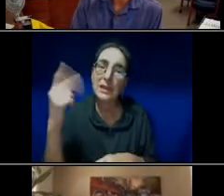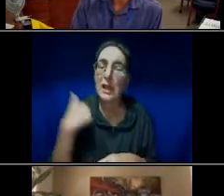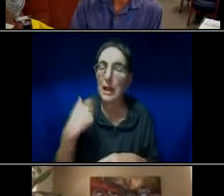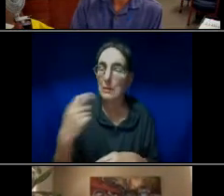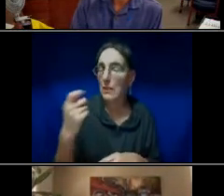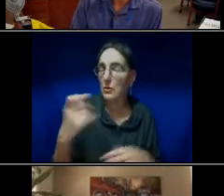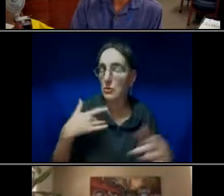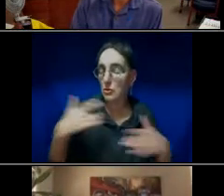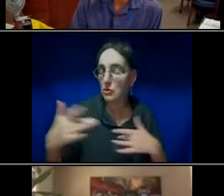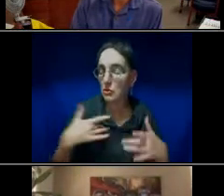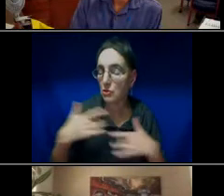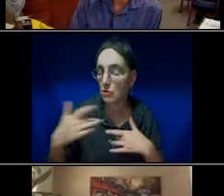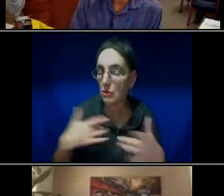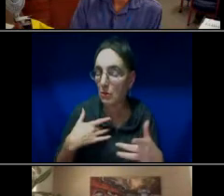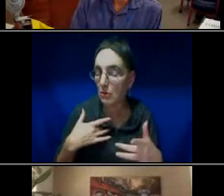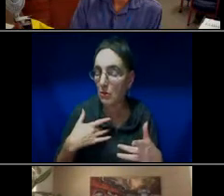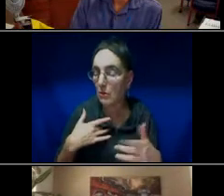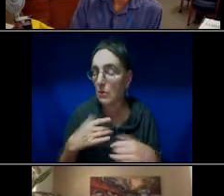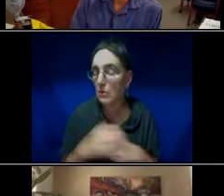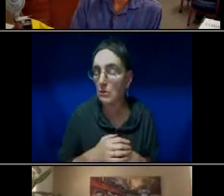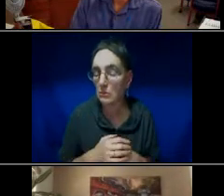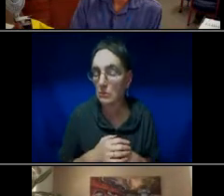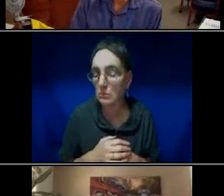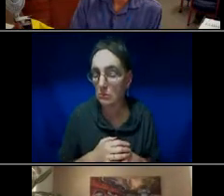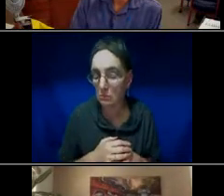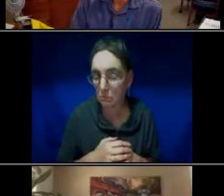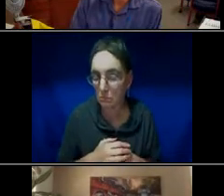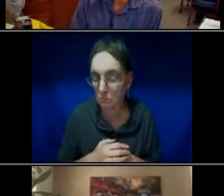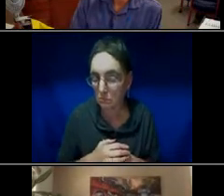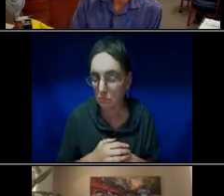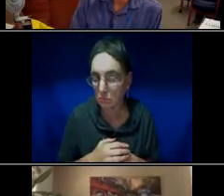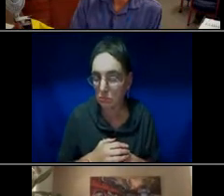concerned, how